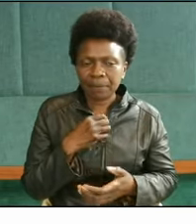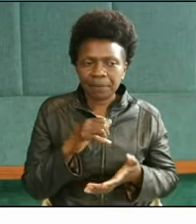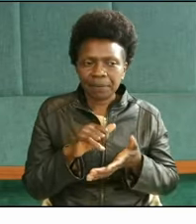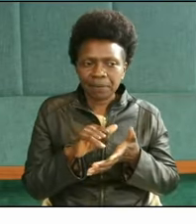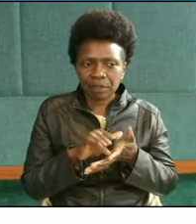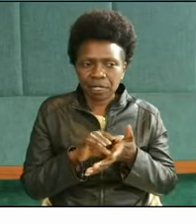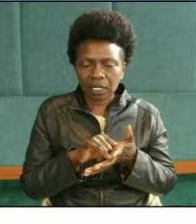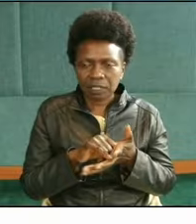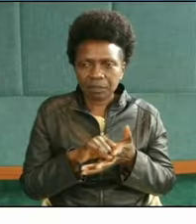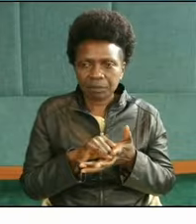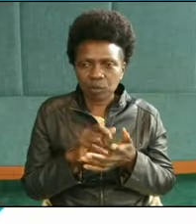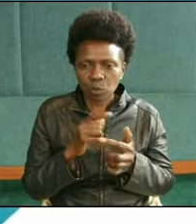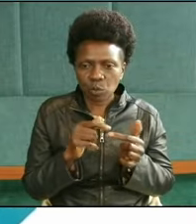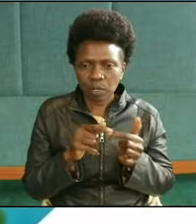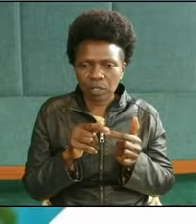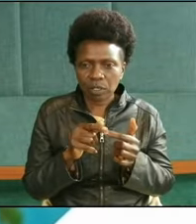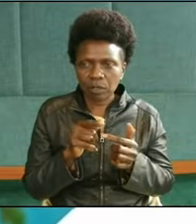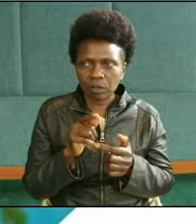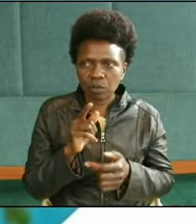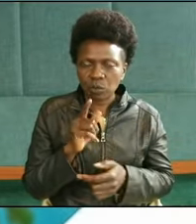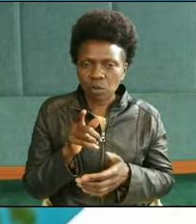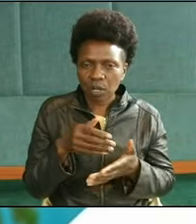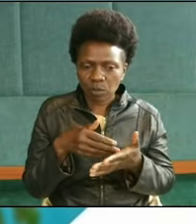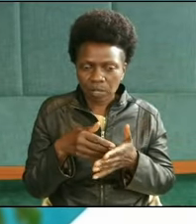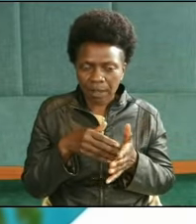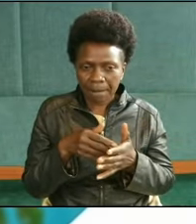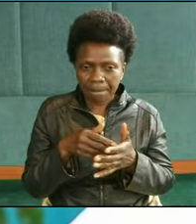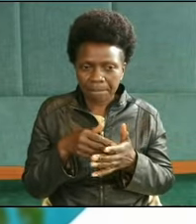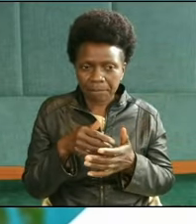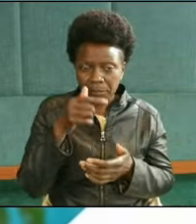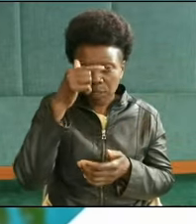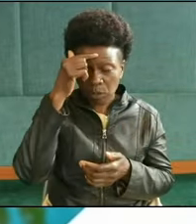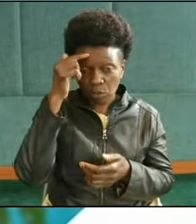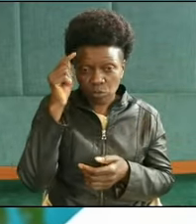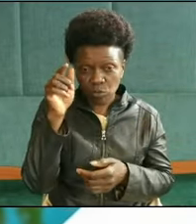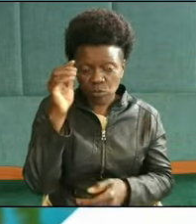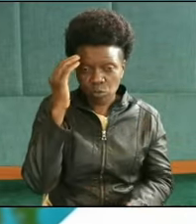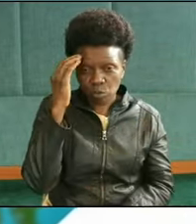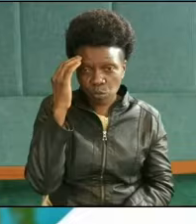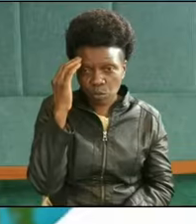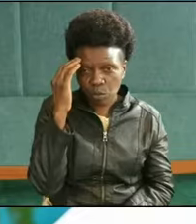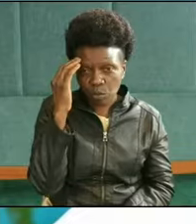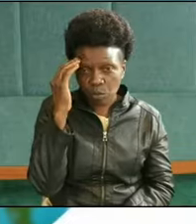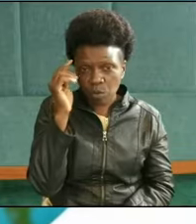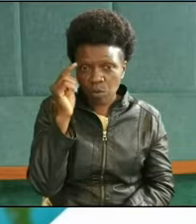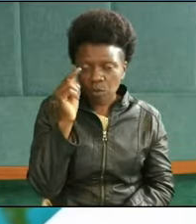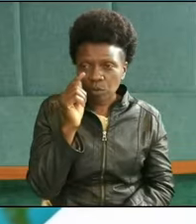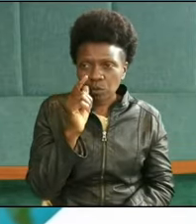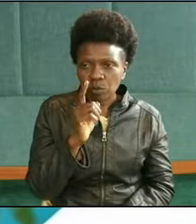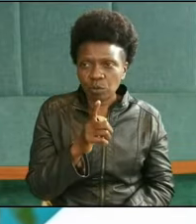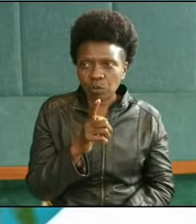that when you are weeping because you know you are